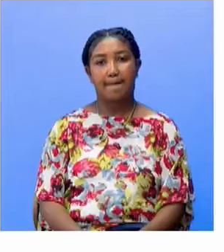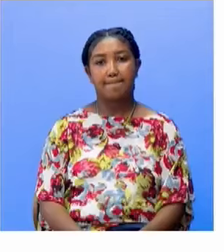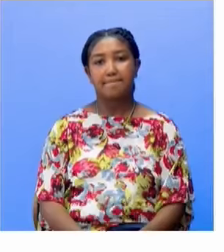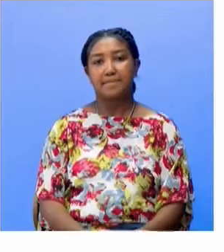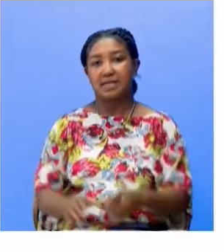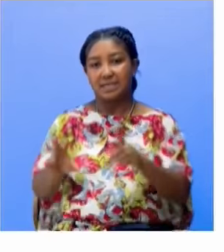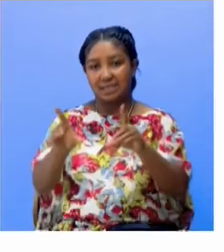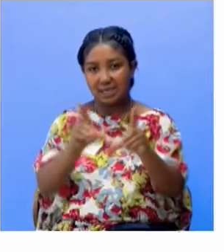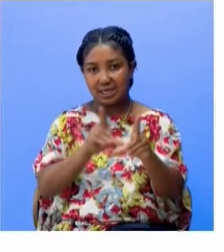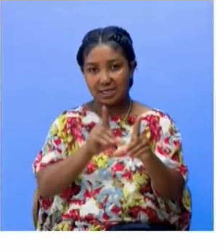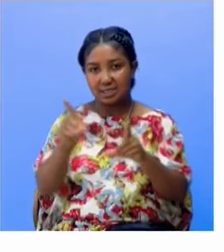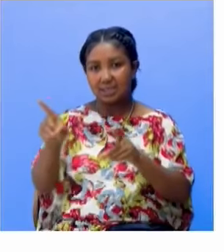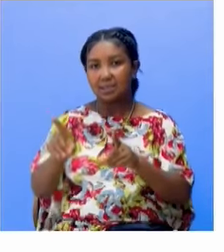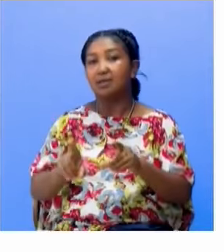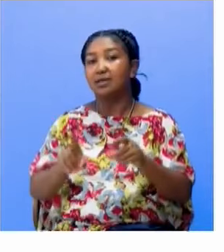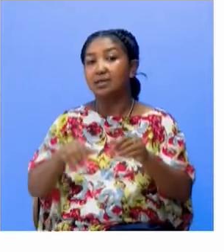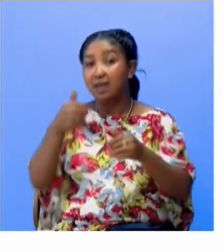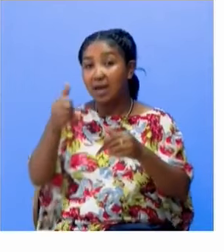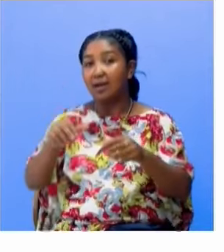Then not.